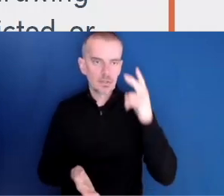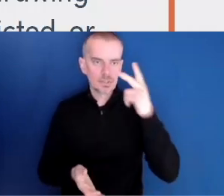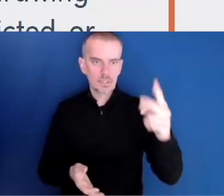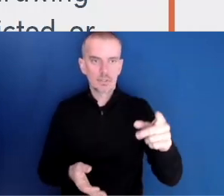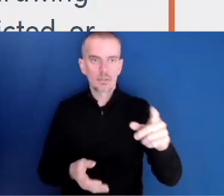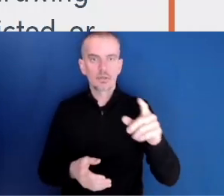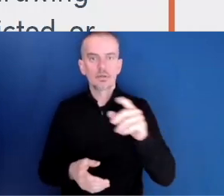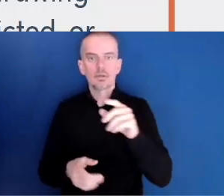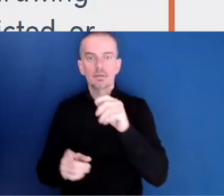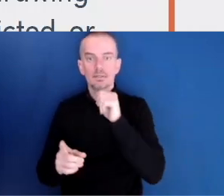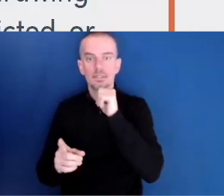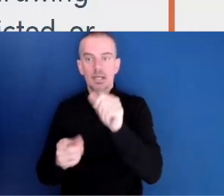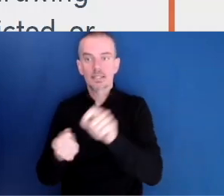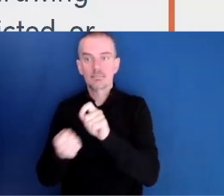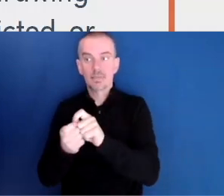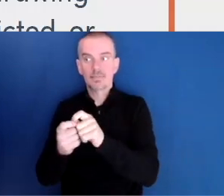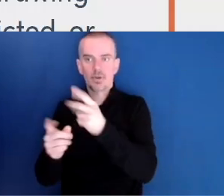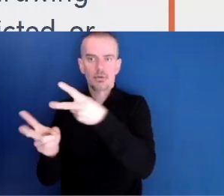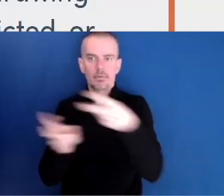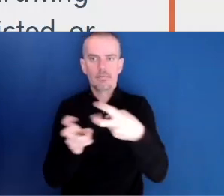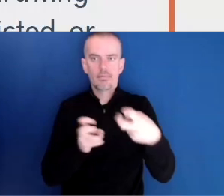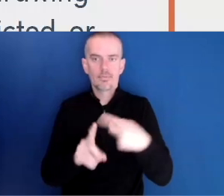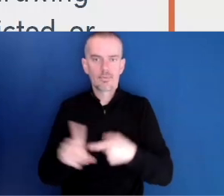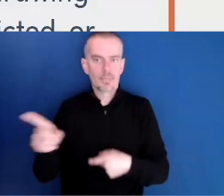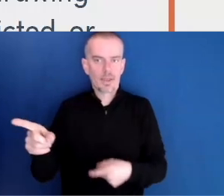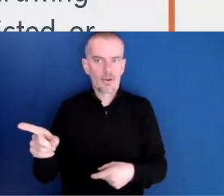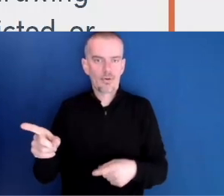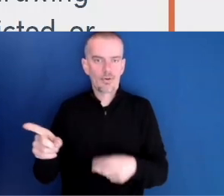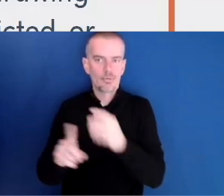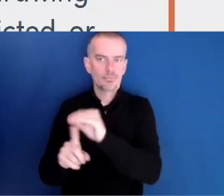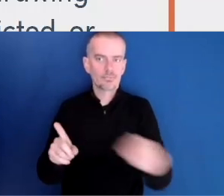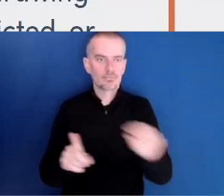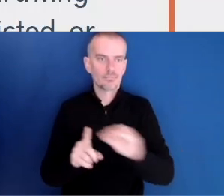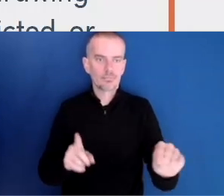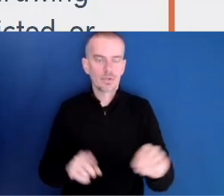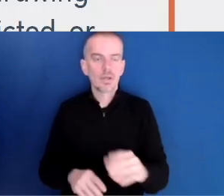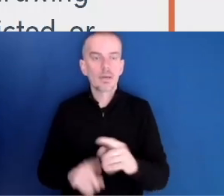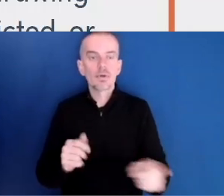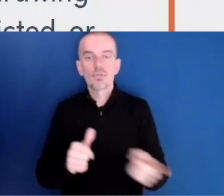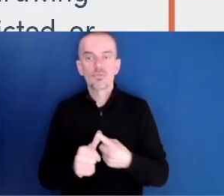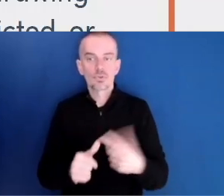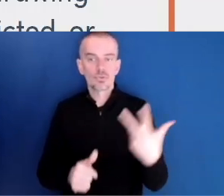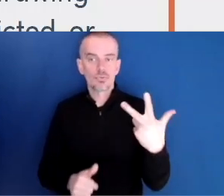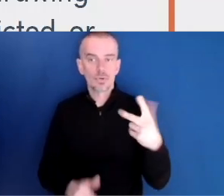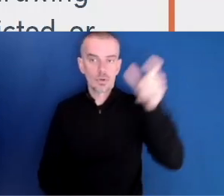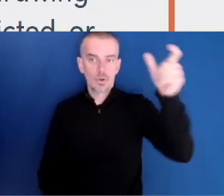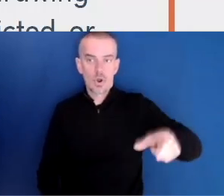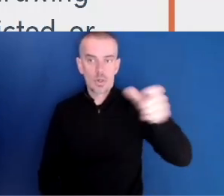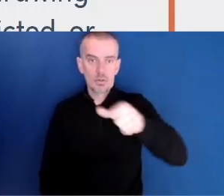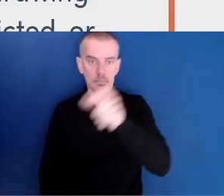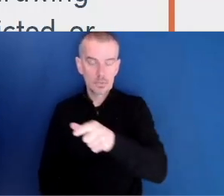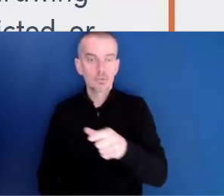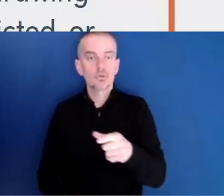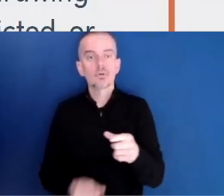not specified or the unrestricted funds, right? But in those first three columns, we're looking at, we brought